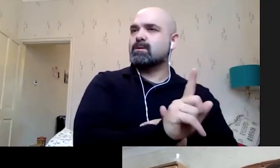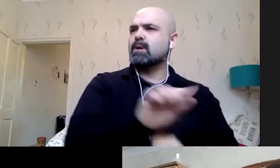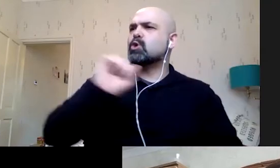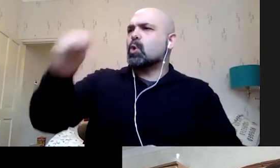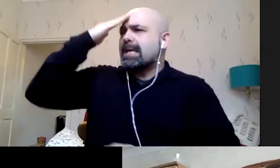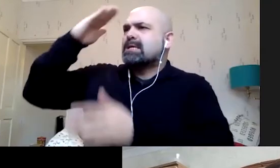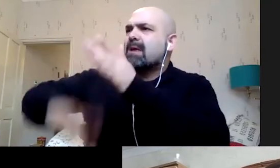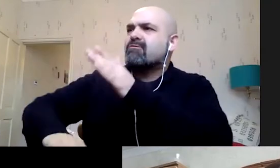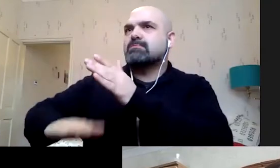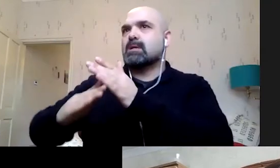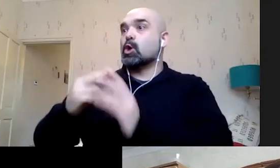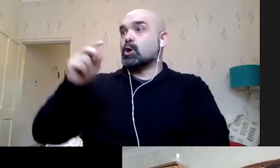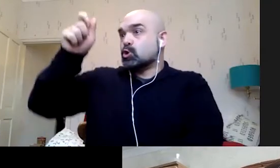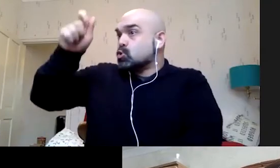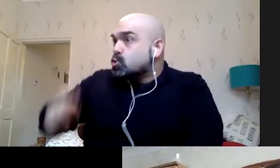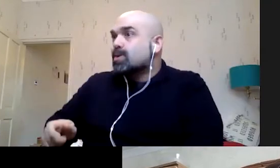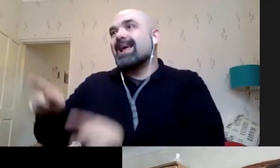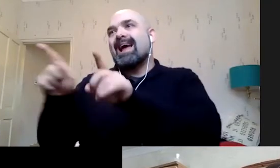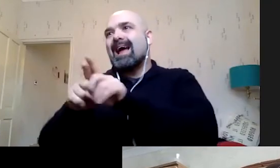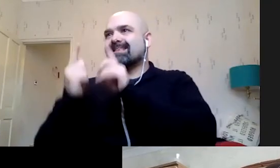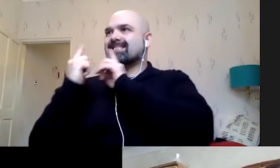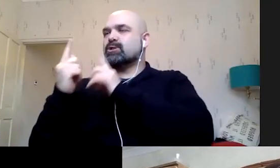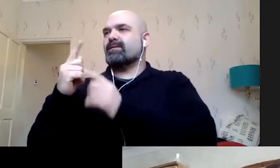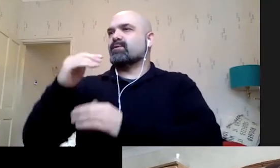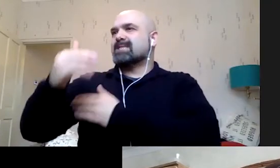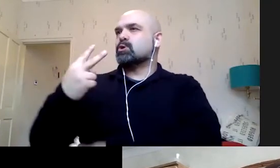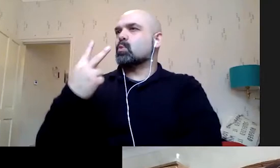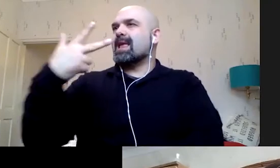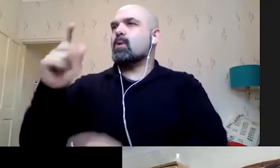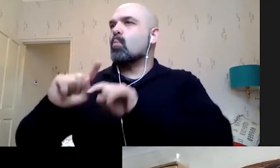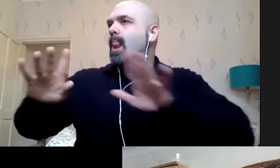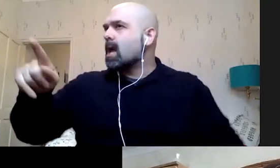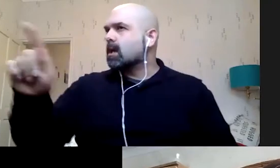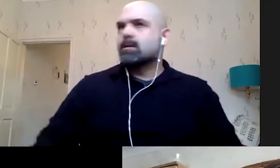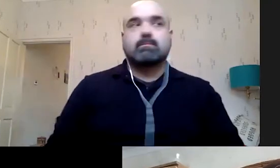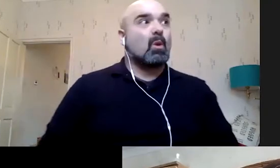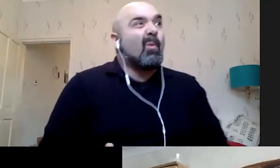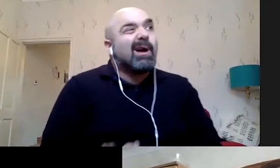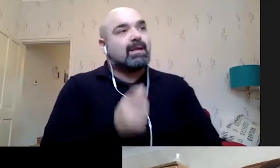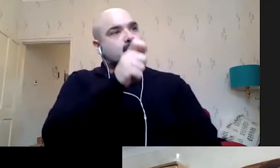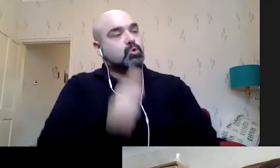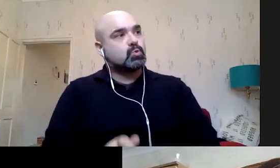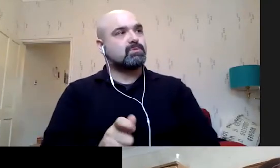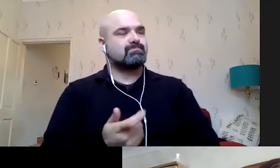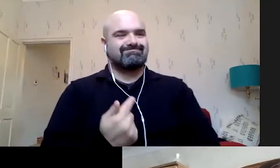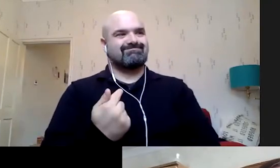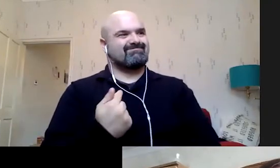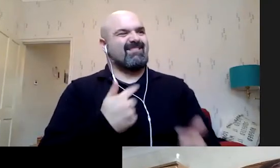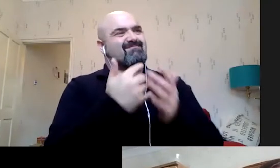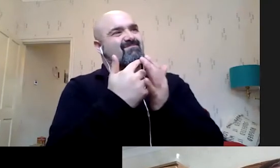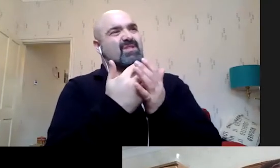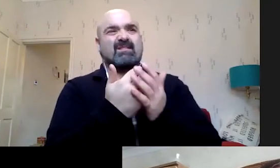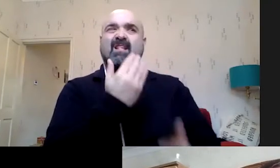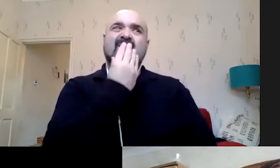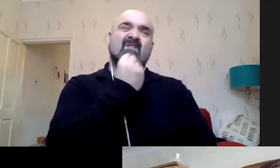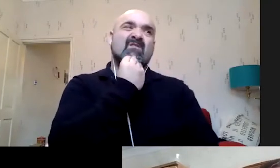and as a teacher under Section 28? Well, I think as a pupil, I think very much there were very, very, very few role